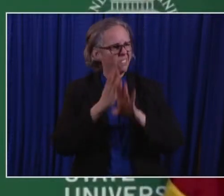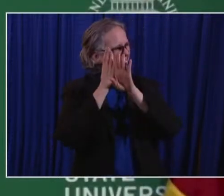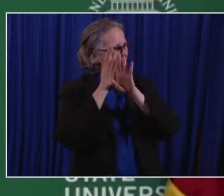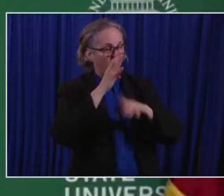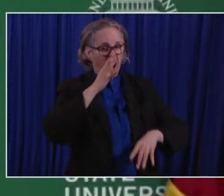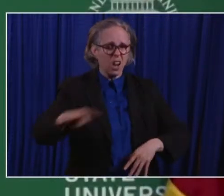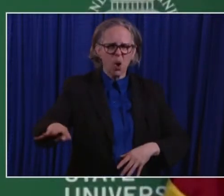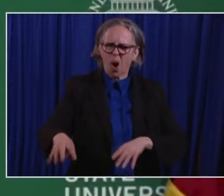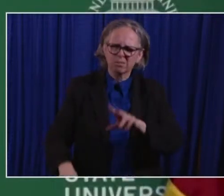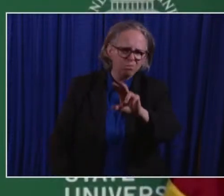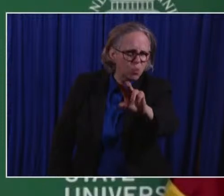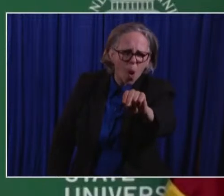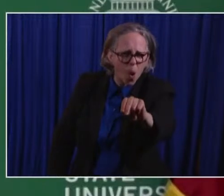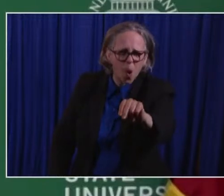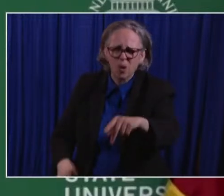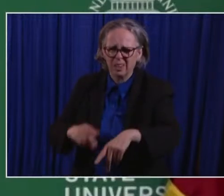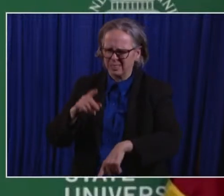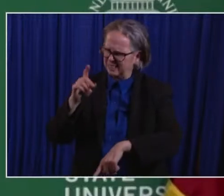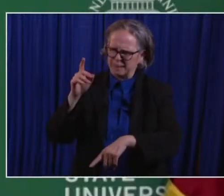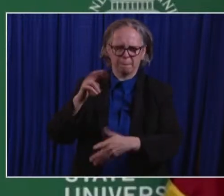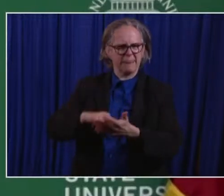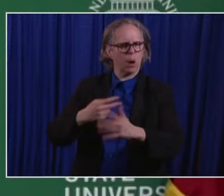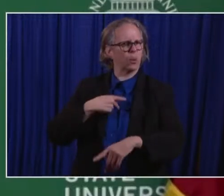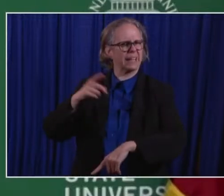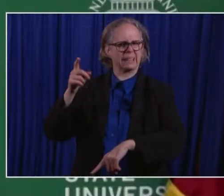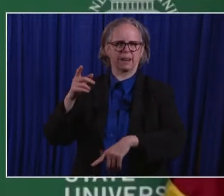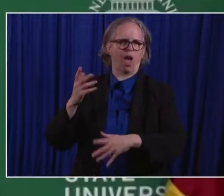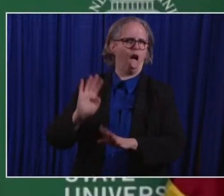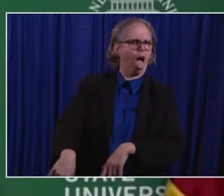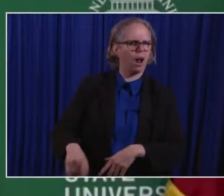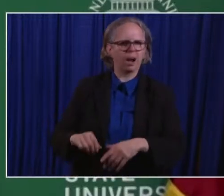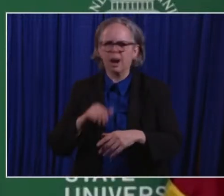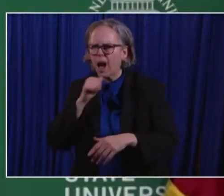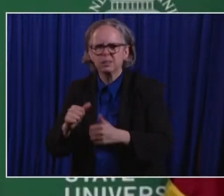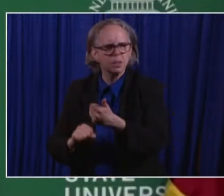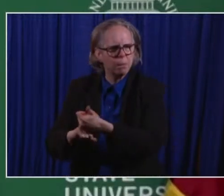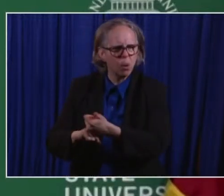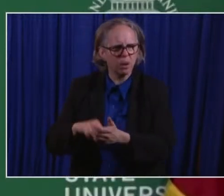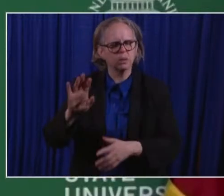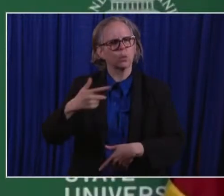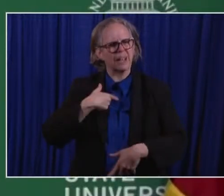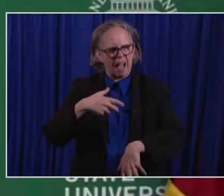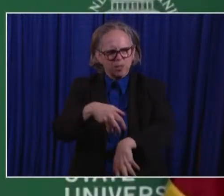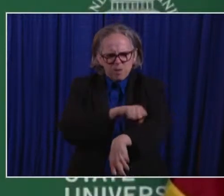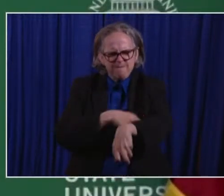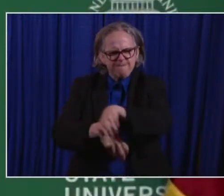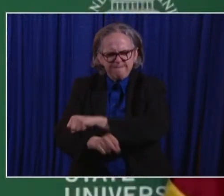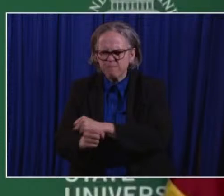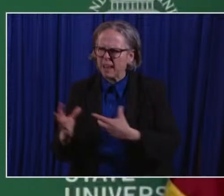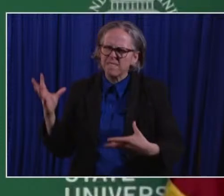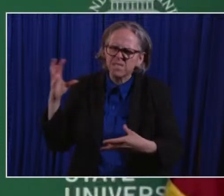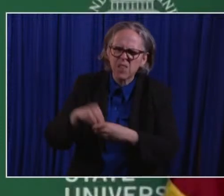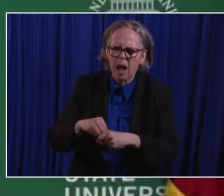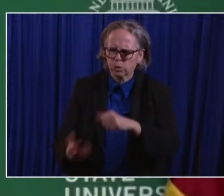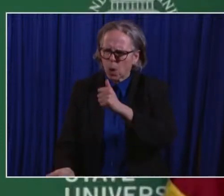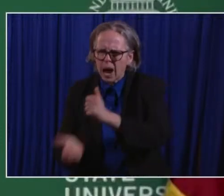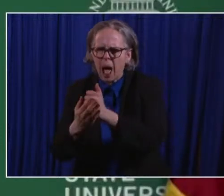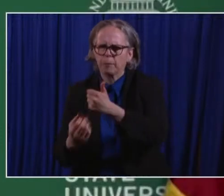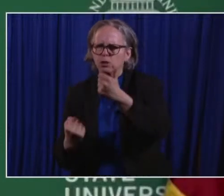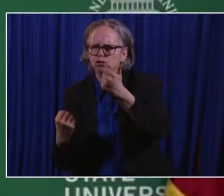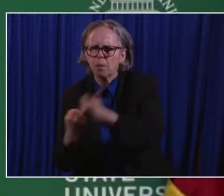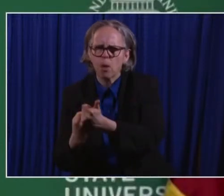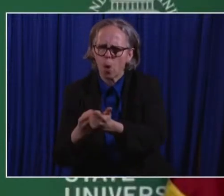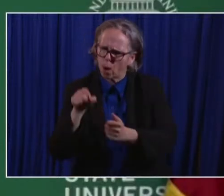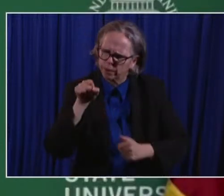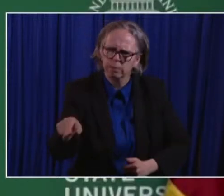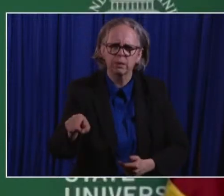try to fix it. Let's try to help. Let's have the state do some things that can help. So